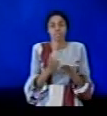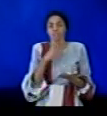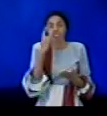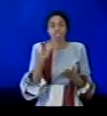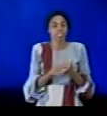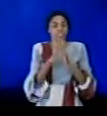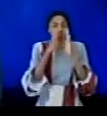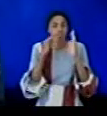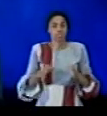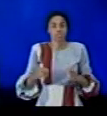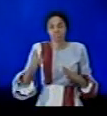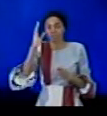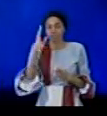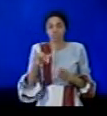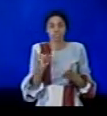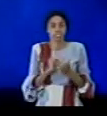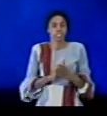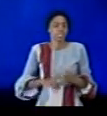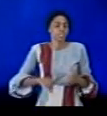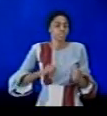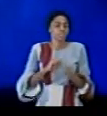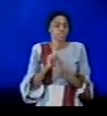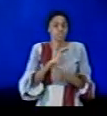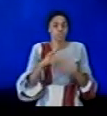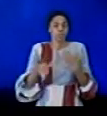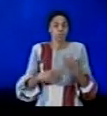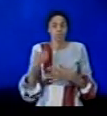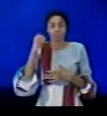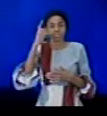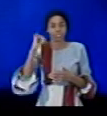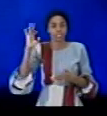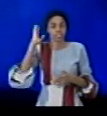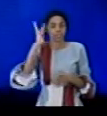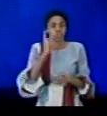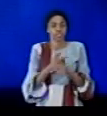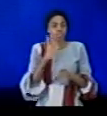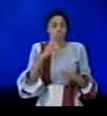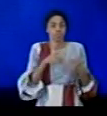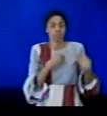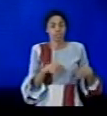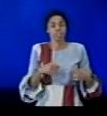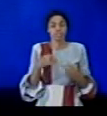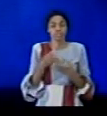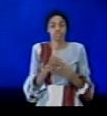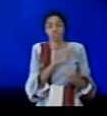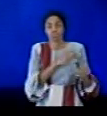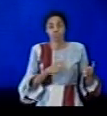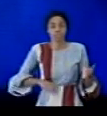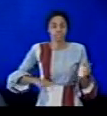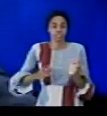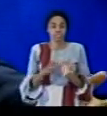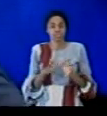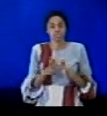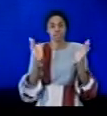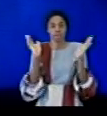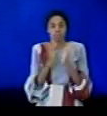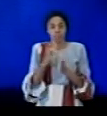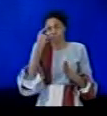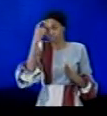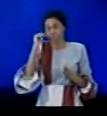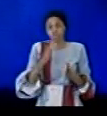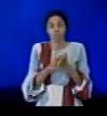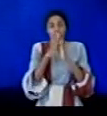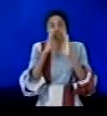shall keep your heart and mind through Christ Jesus. Pray for the peace of the world. We know what is going on around the